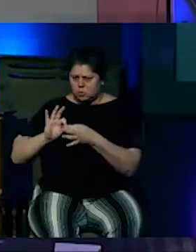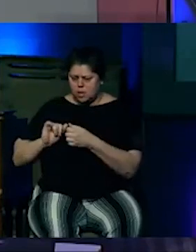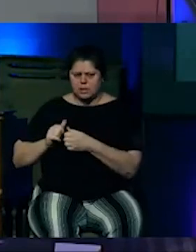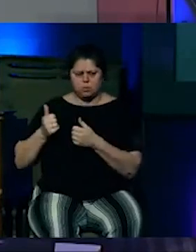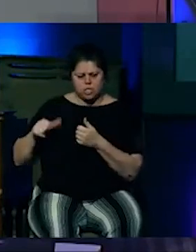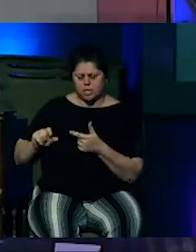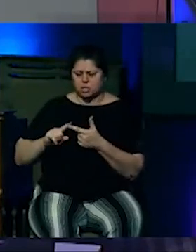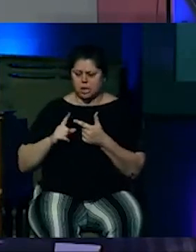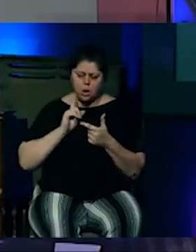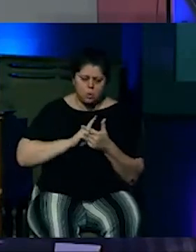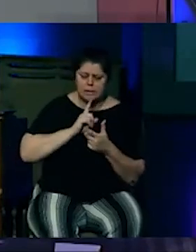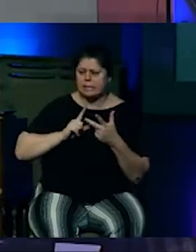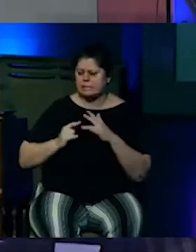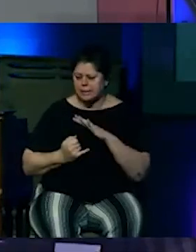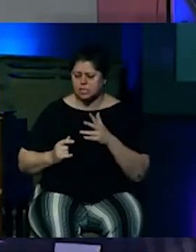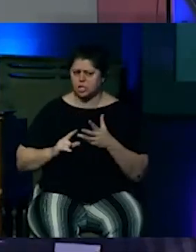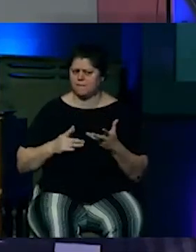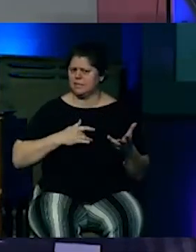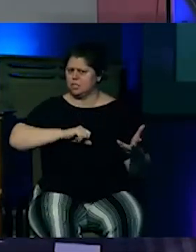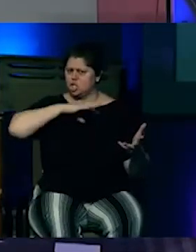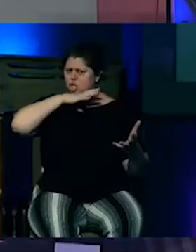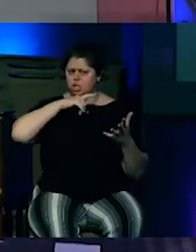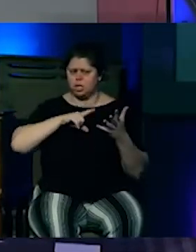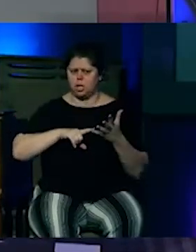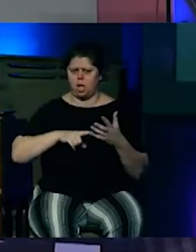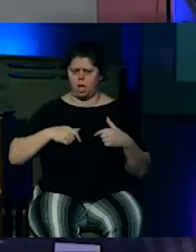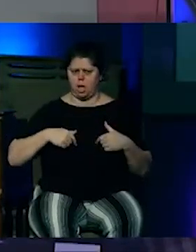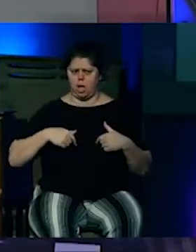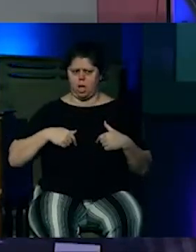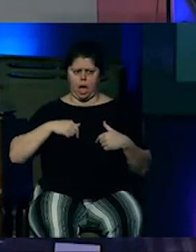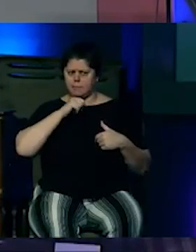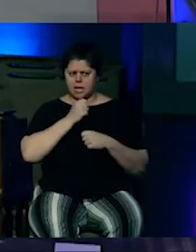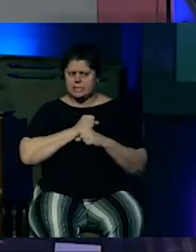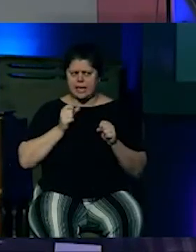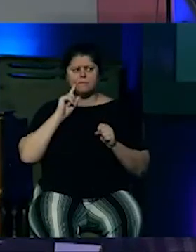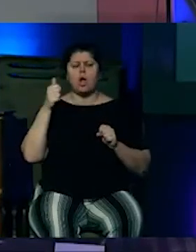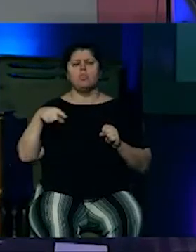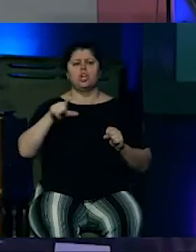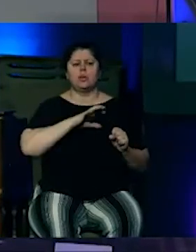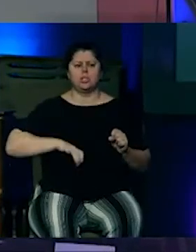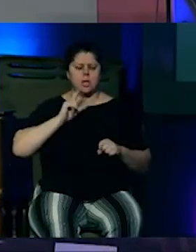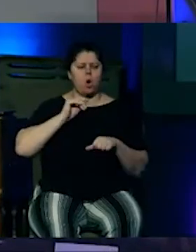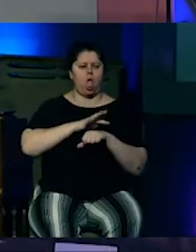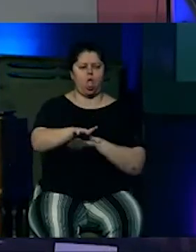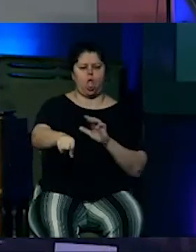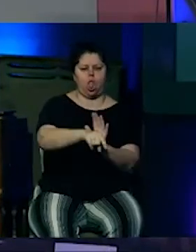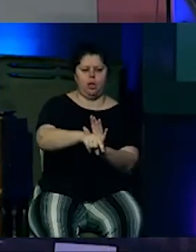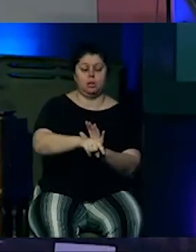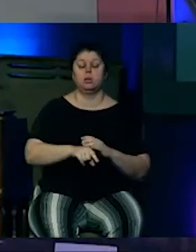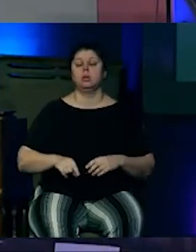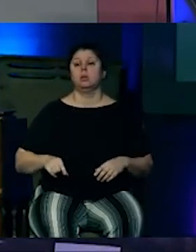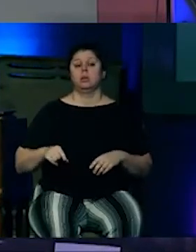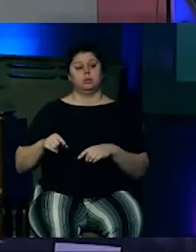loneliness, isolation, like feeling dirty, feeling unsafe. Like other people, other Christians couldn't even be around me because I would taint them. And then actually when I